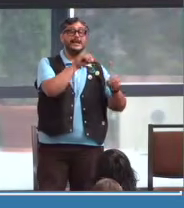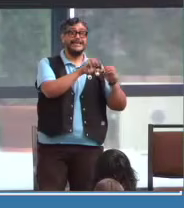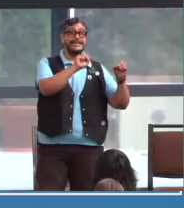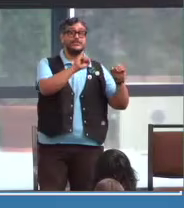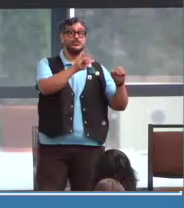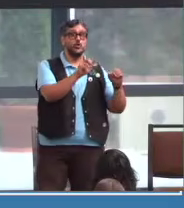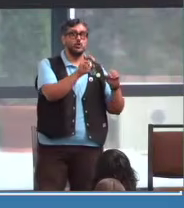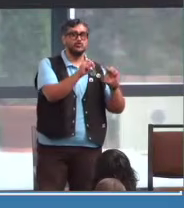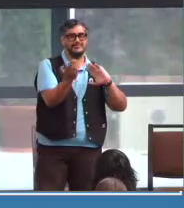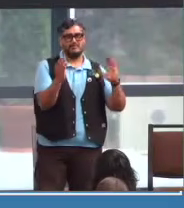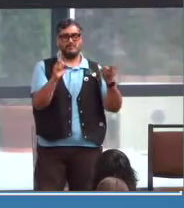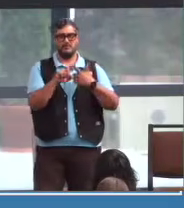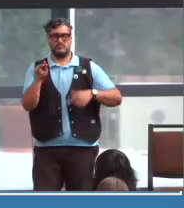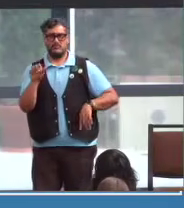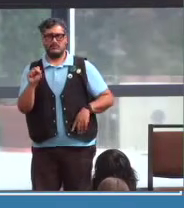for this?